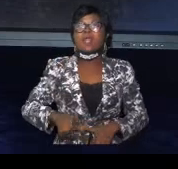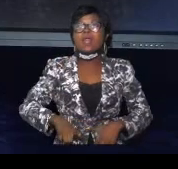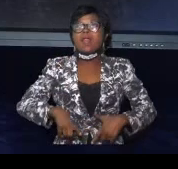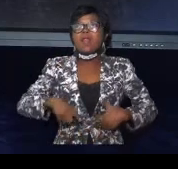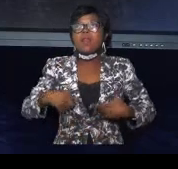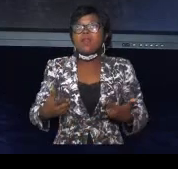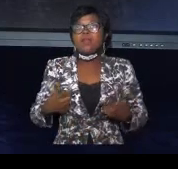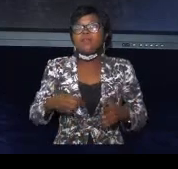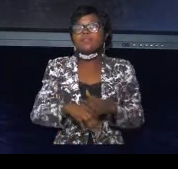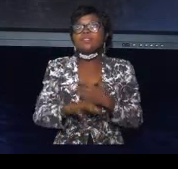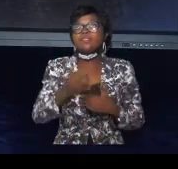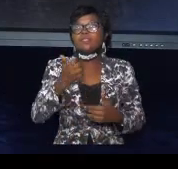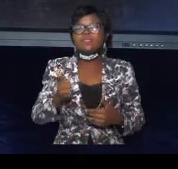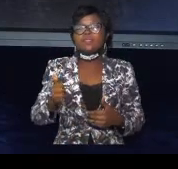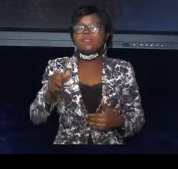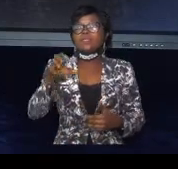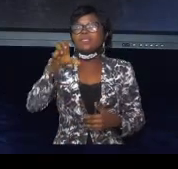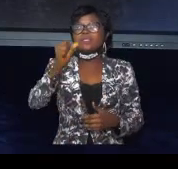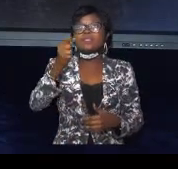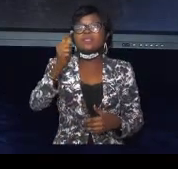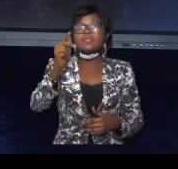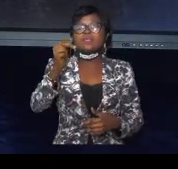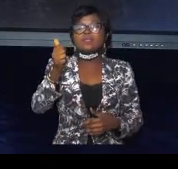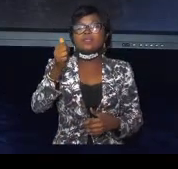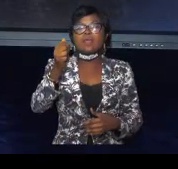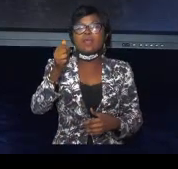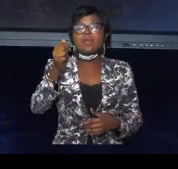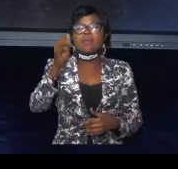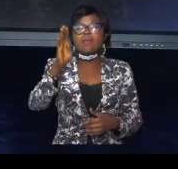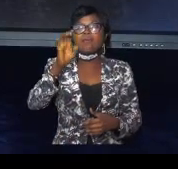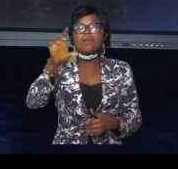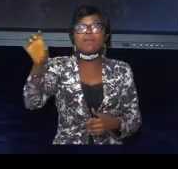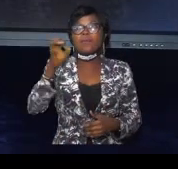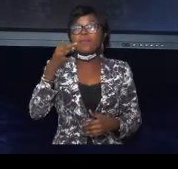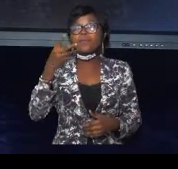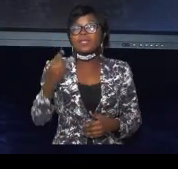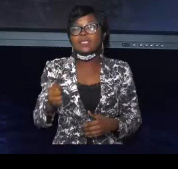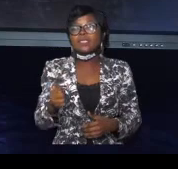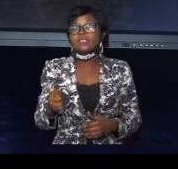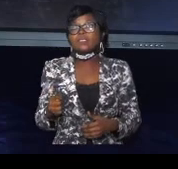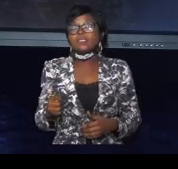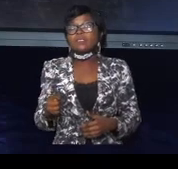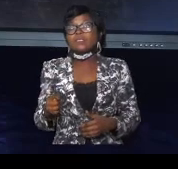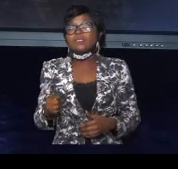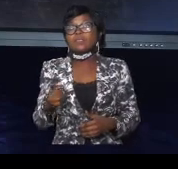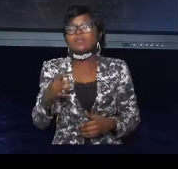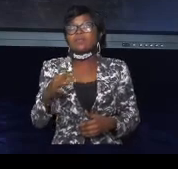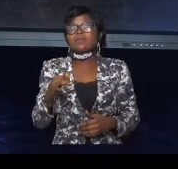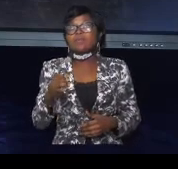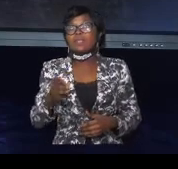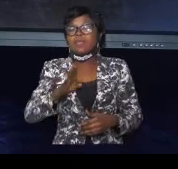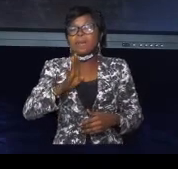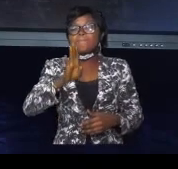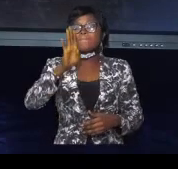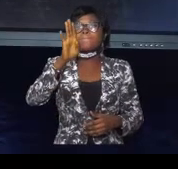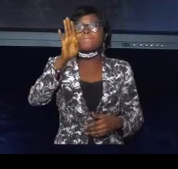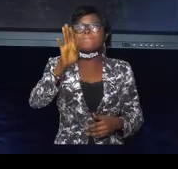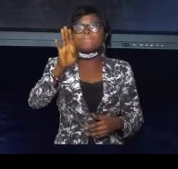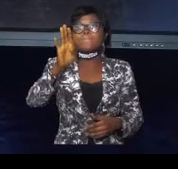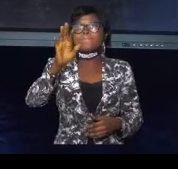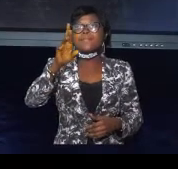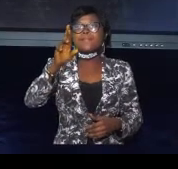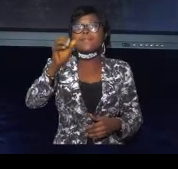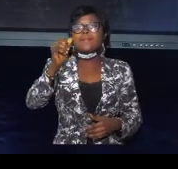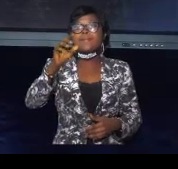donkey lives in a stable. Its house is called a stable. The type of sound is called braying. A